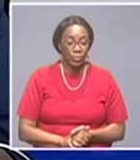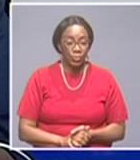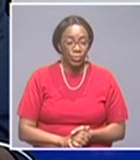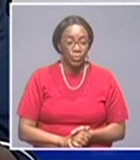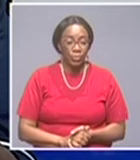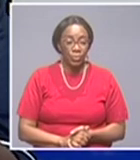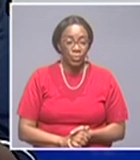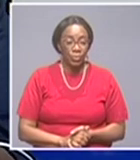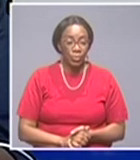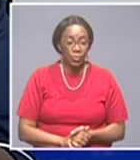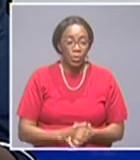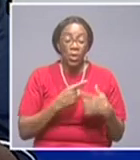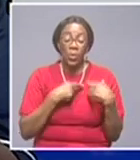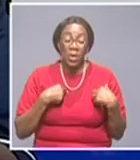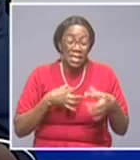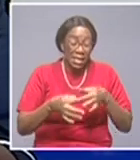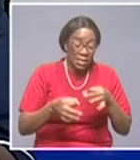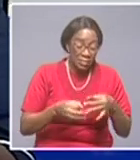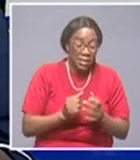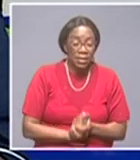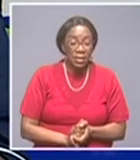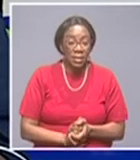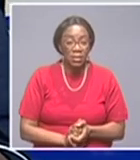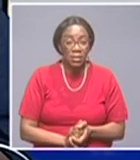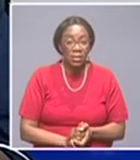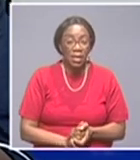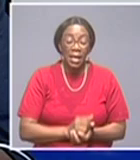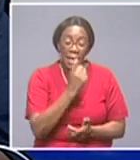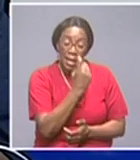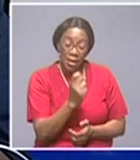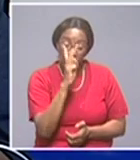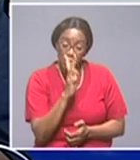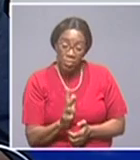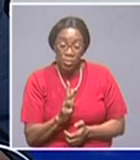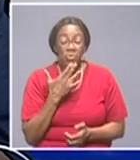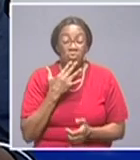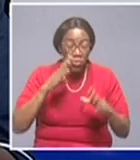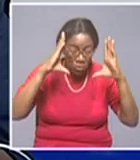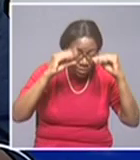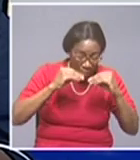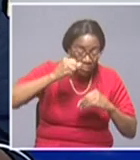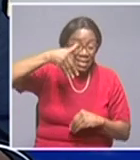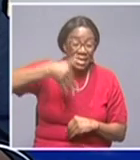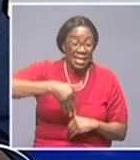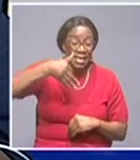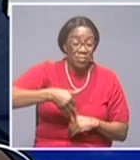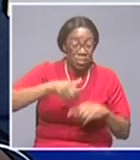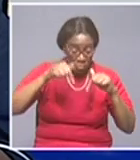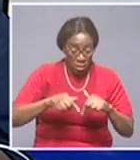saying now, tonight, whoever slept in the country tonight will be counted as the population of